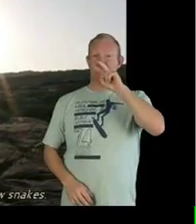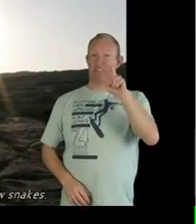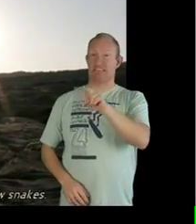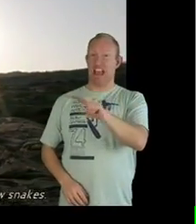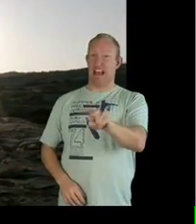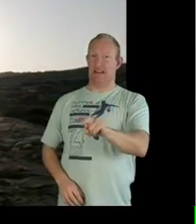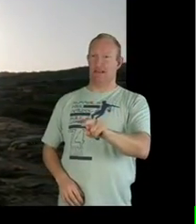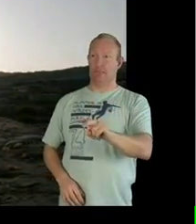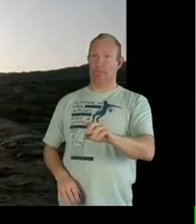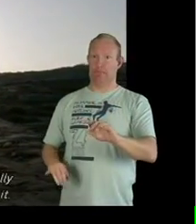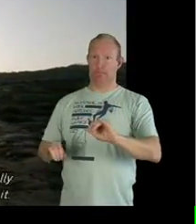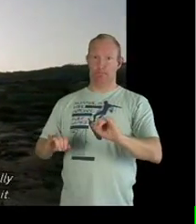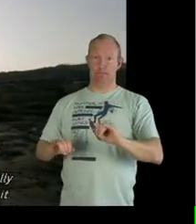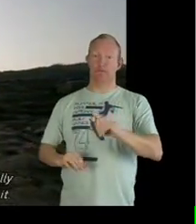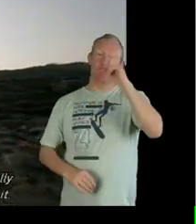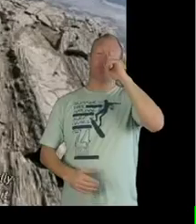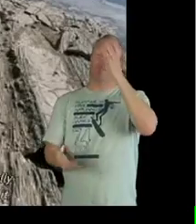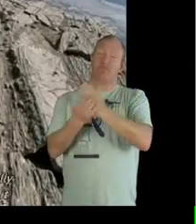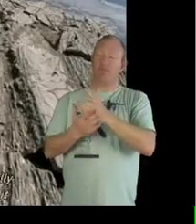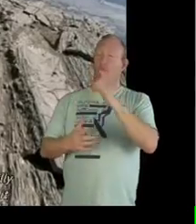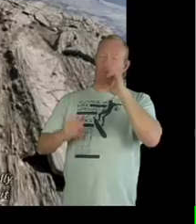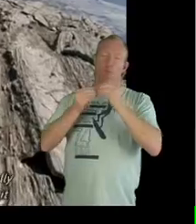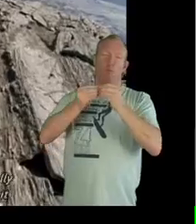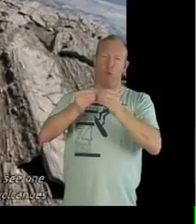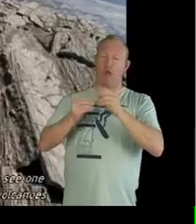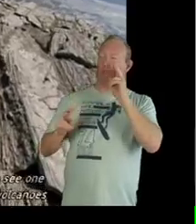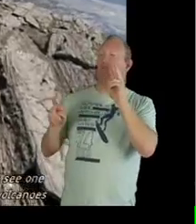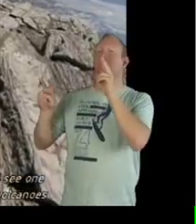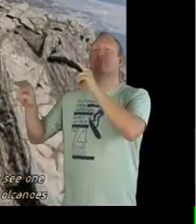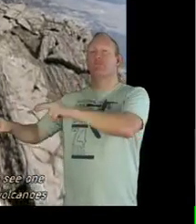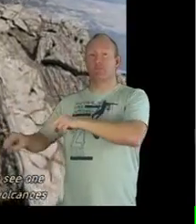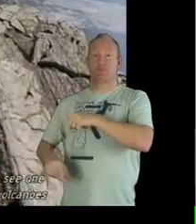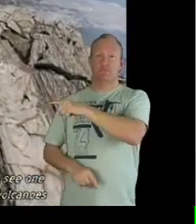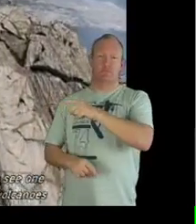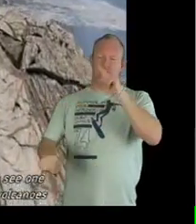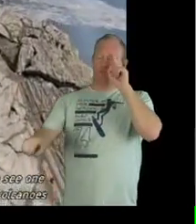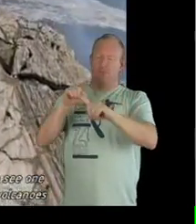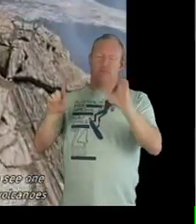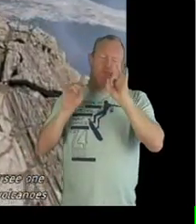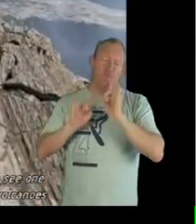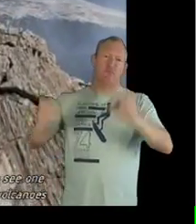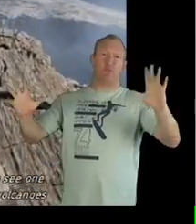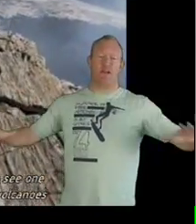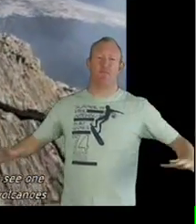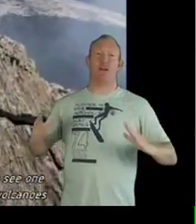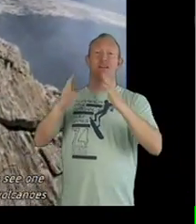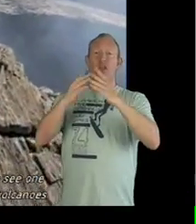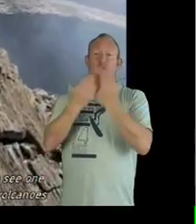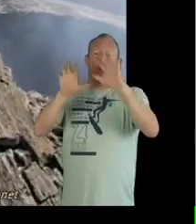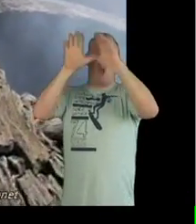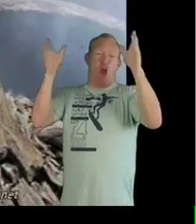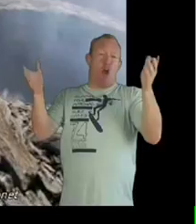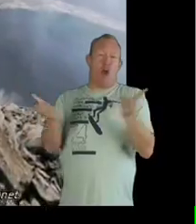snakes. But I think it's really going to be worth it. I've come all this way to see one of the most remarkable